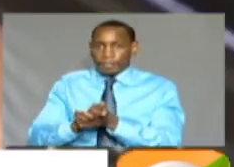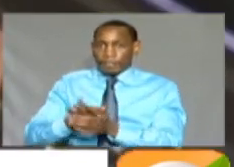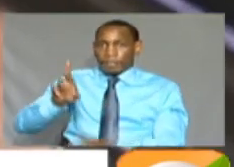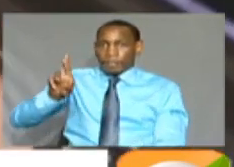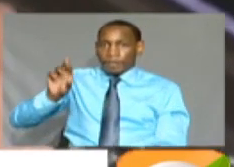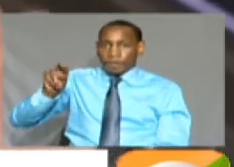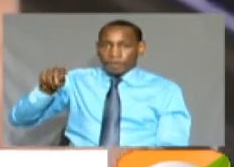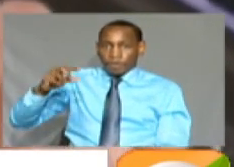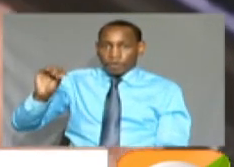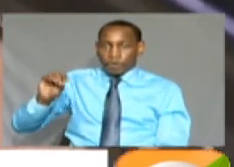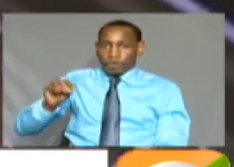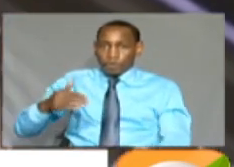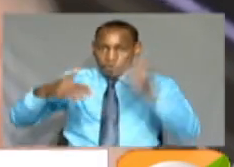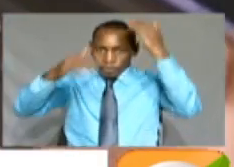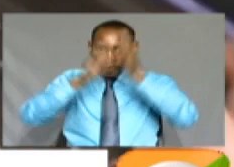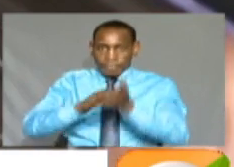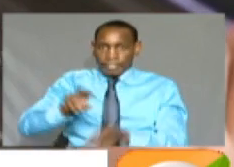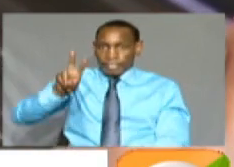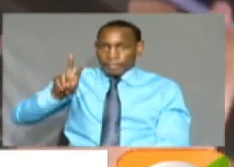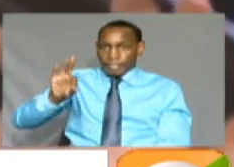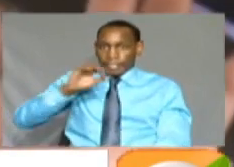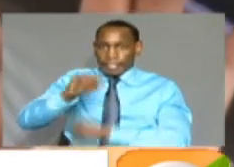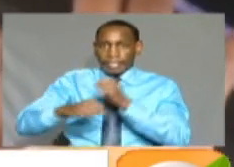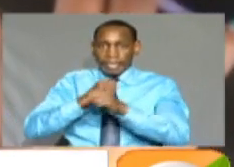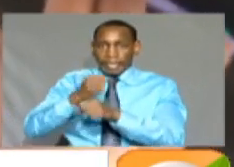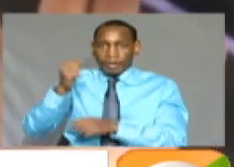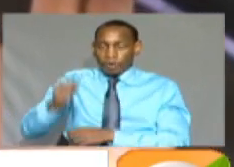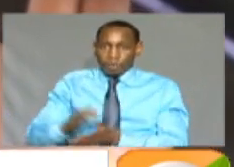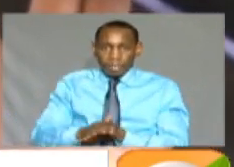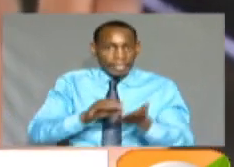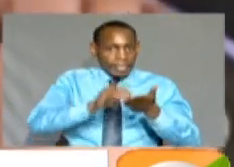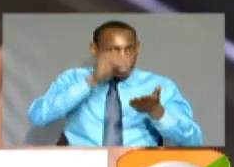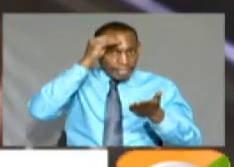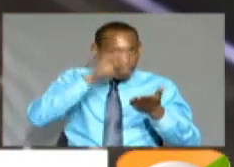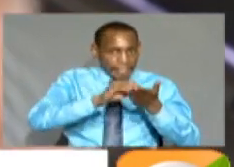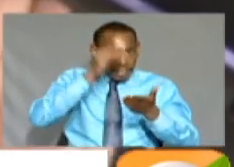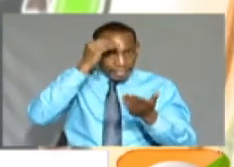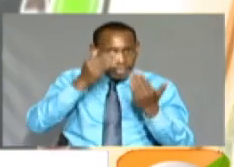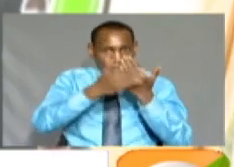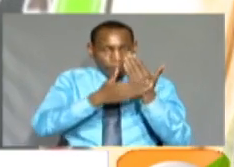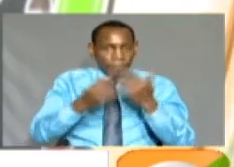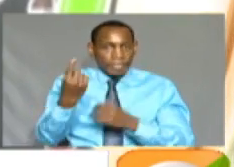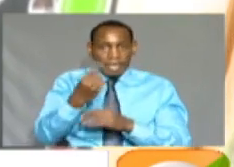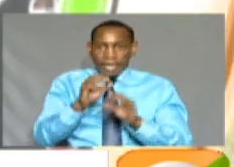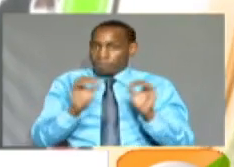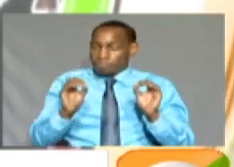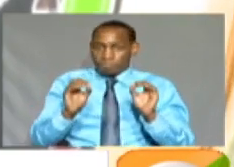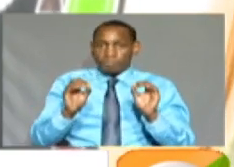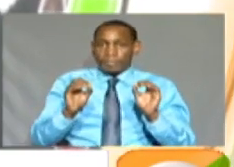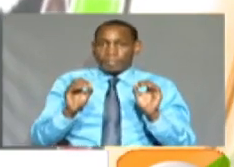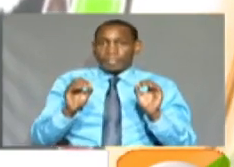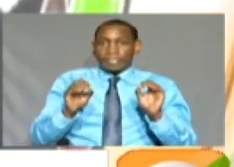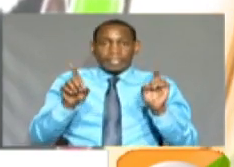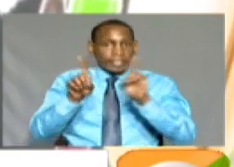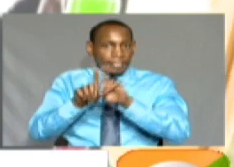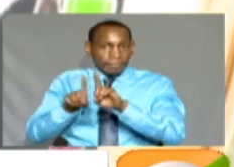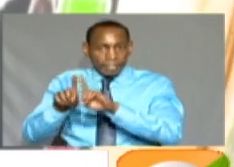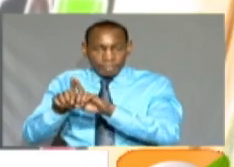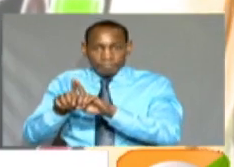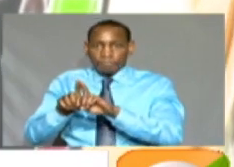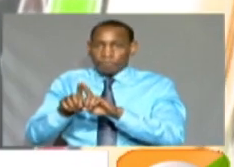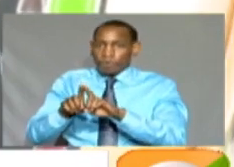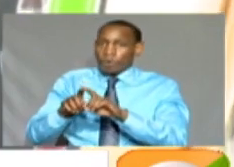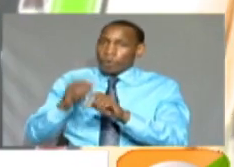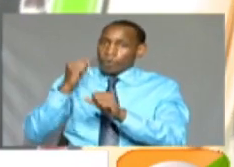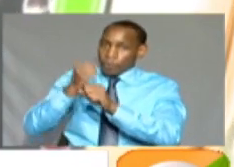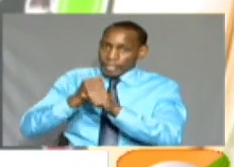University. The 23-year-old is not just pursuing a computer science degree at the university, but is putting what